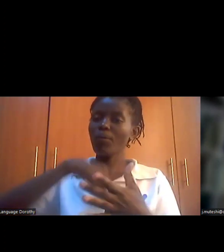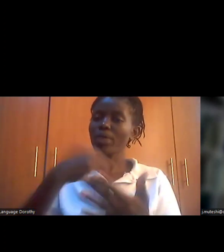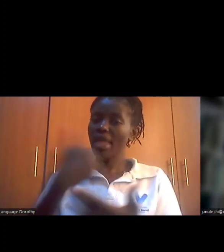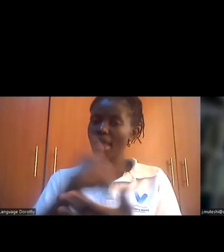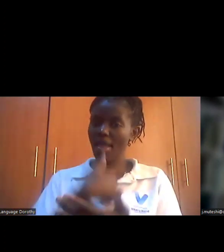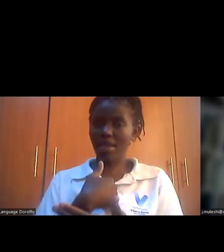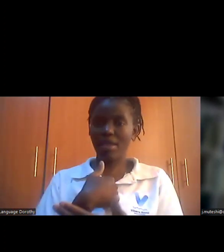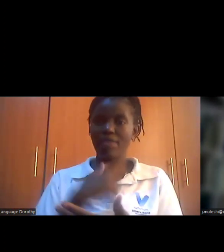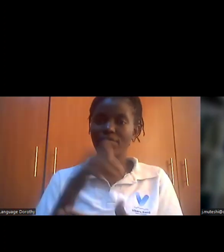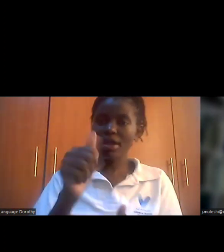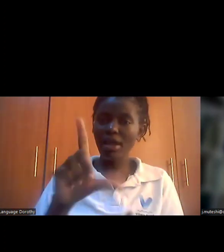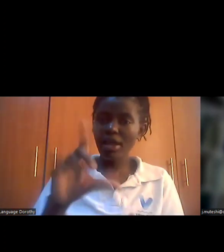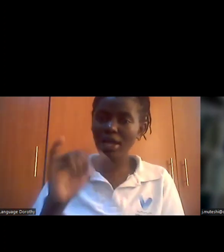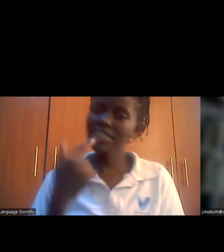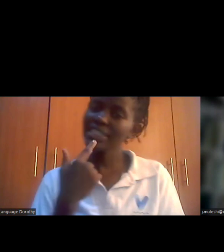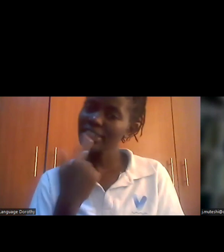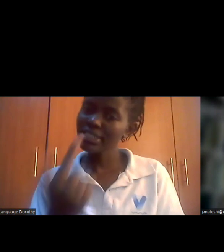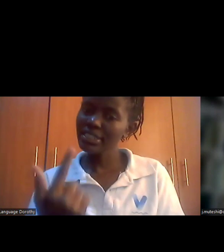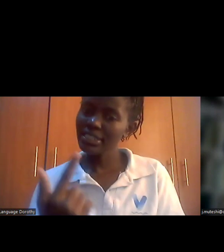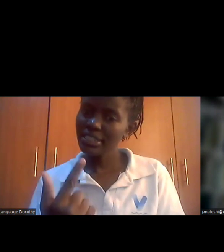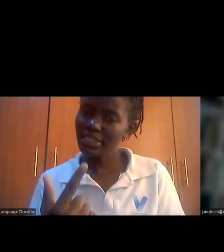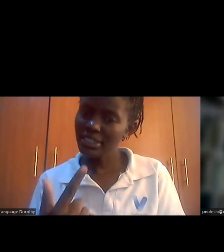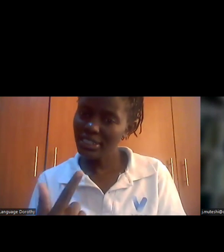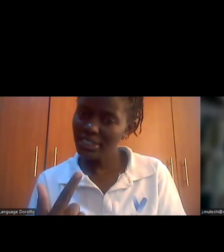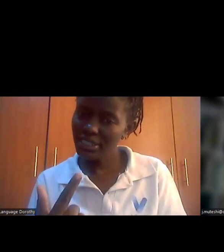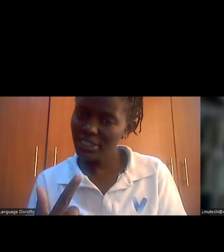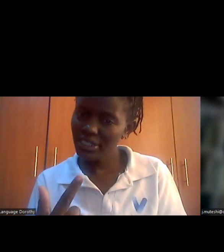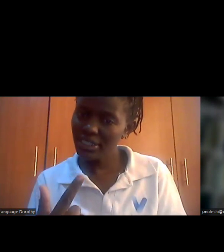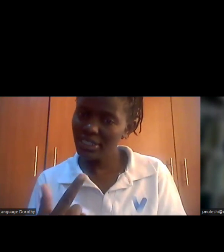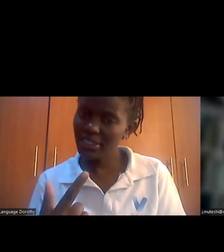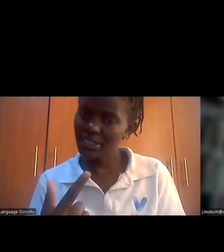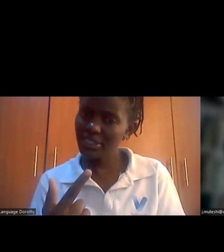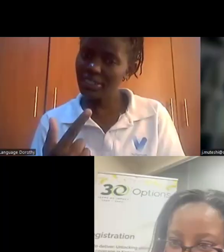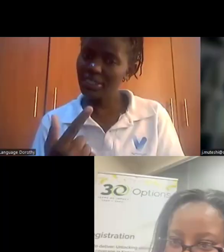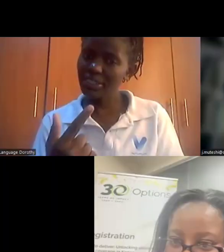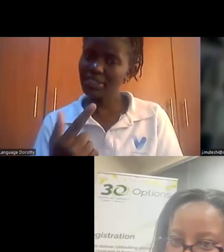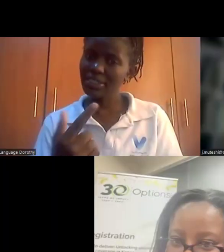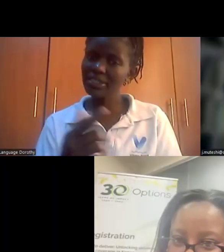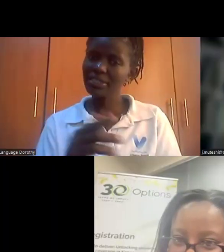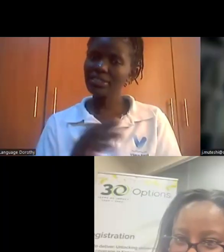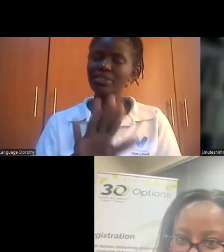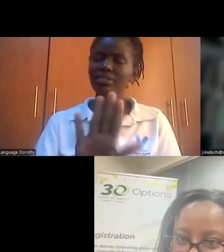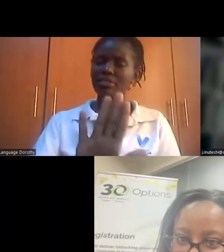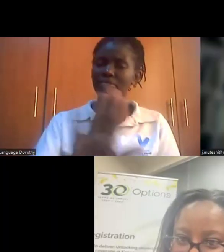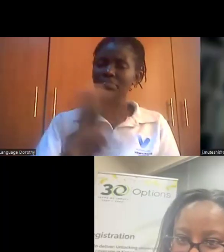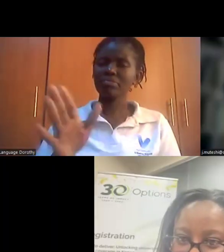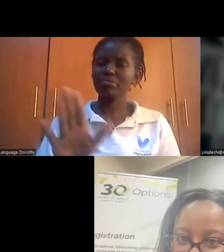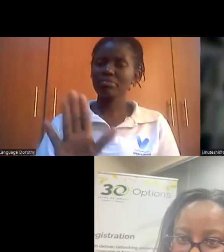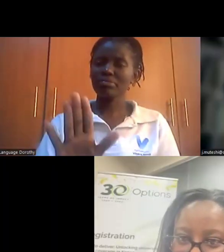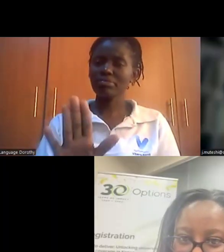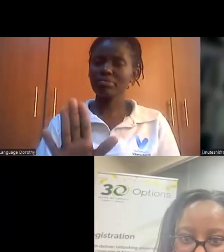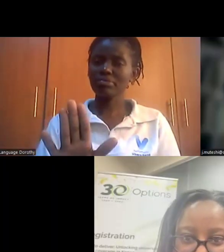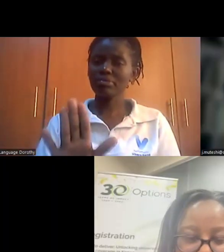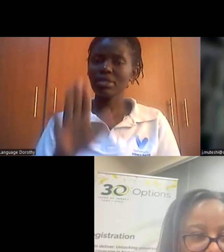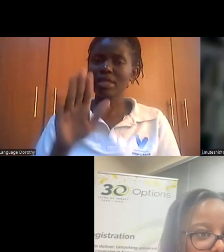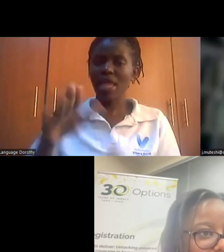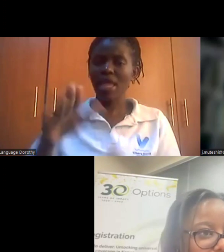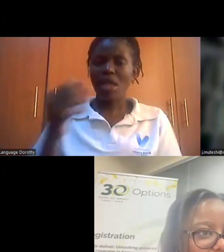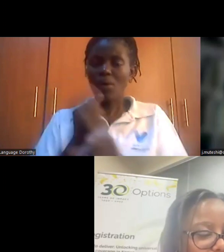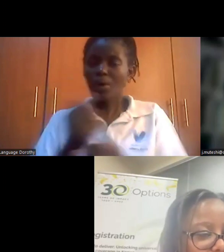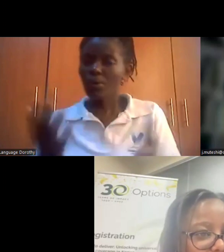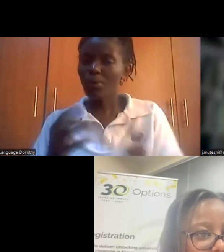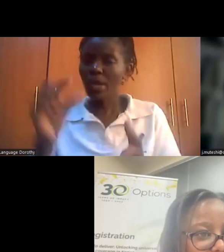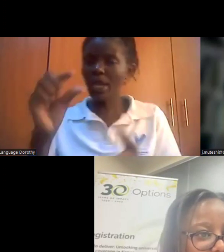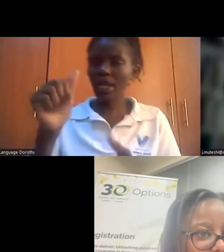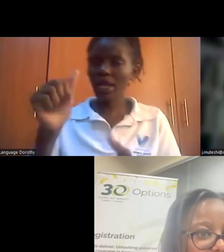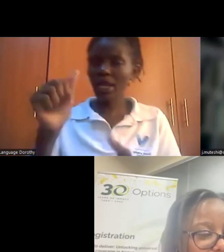Ali, who says that he or she is an orthopedic trauma technician currently in Garissa County. And we have a